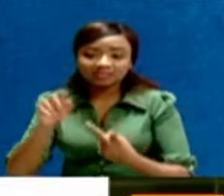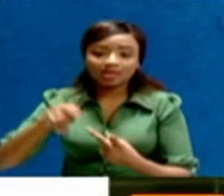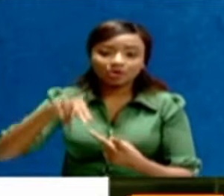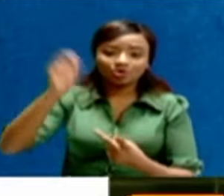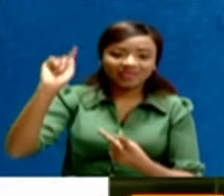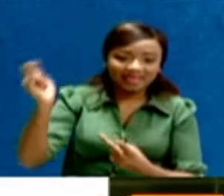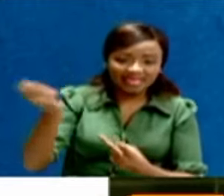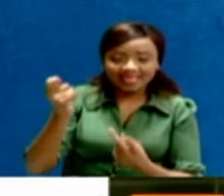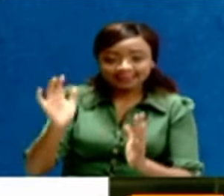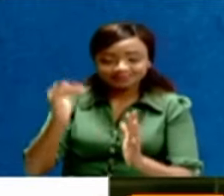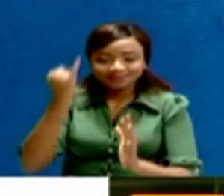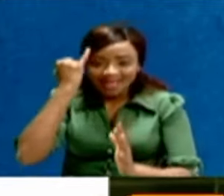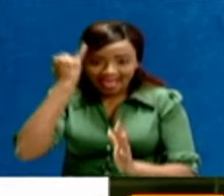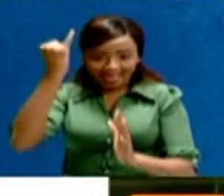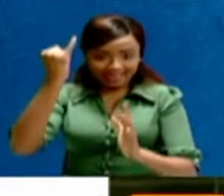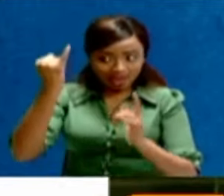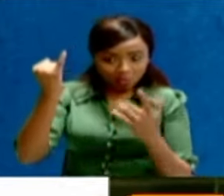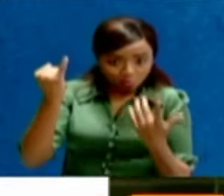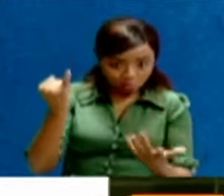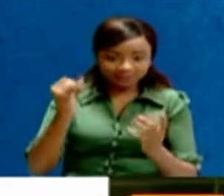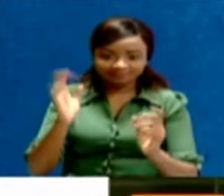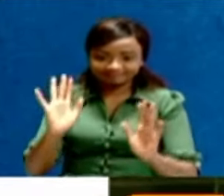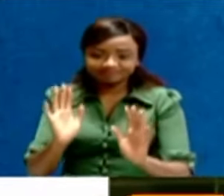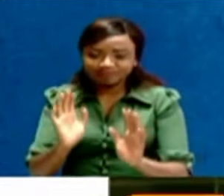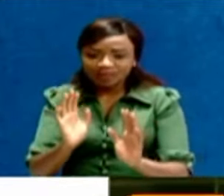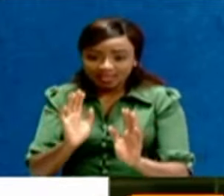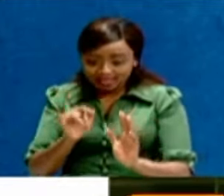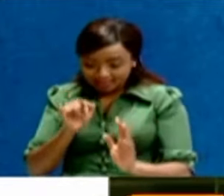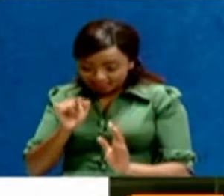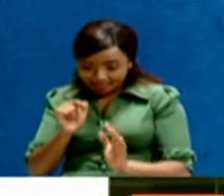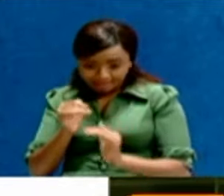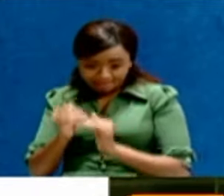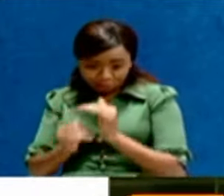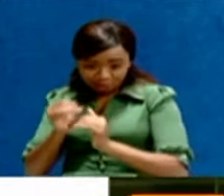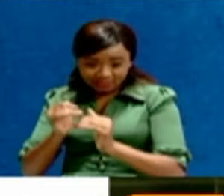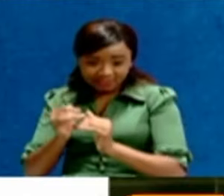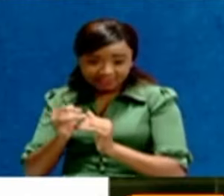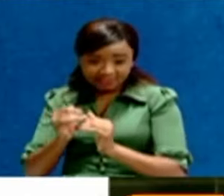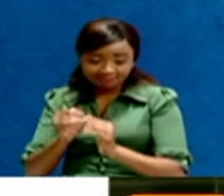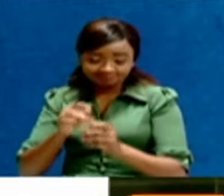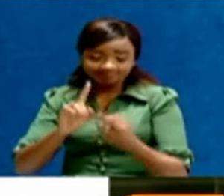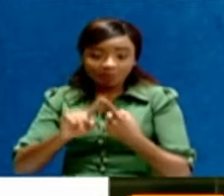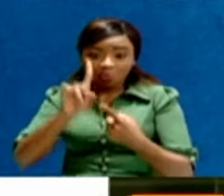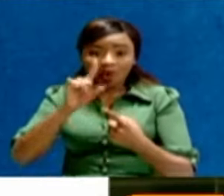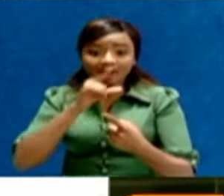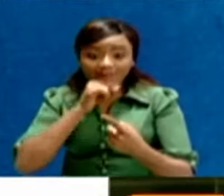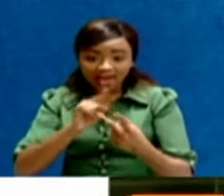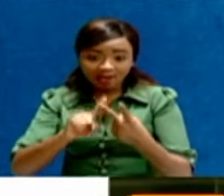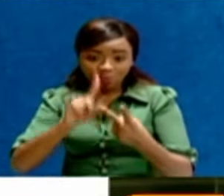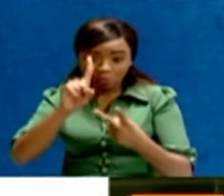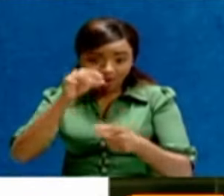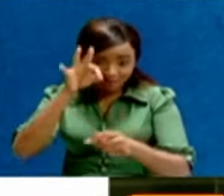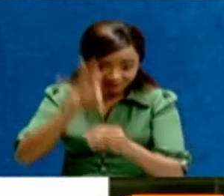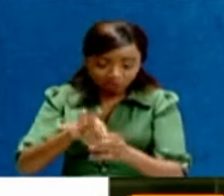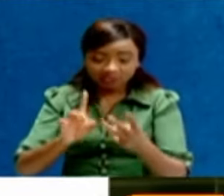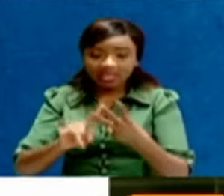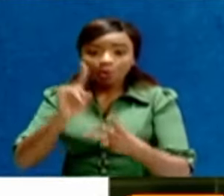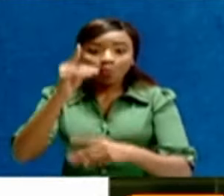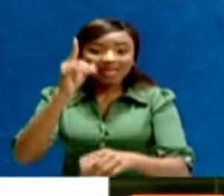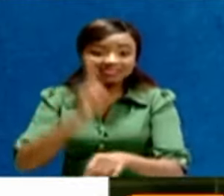The idea was, okay, we implement this formula that is capturing the idea of one man, one vote, one shilling,